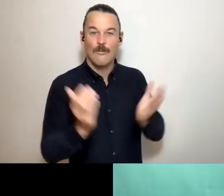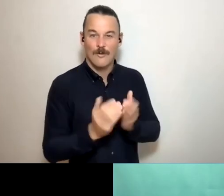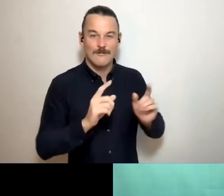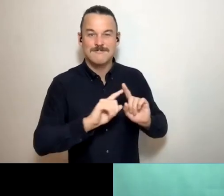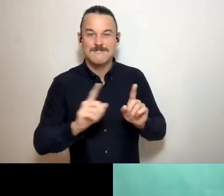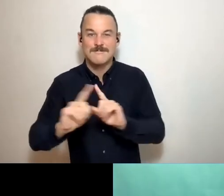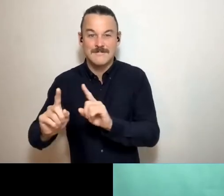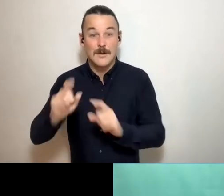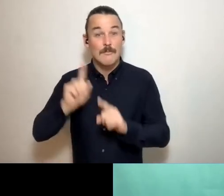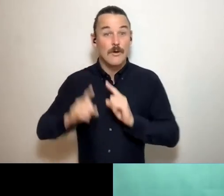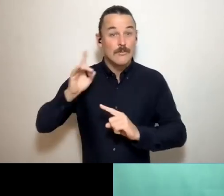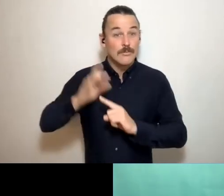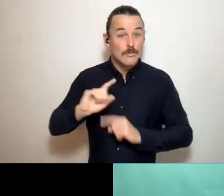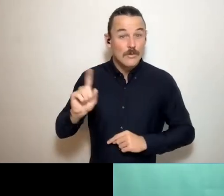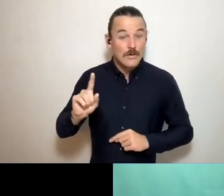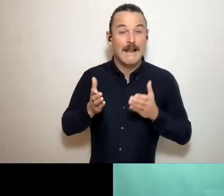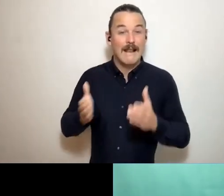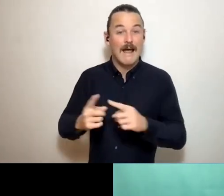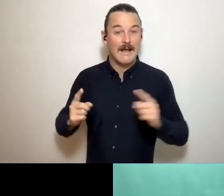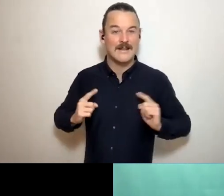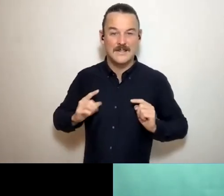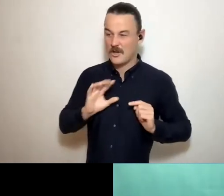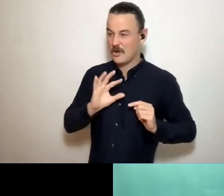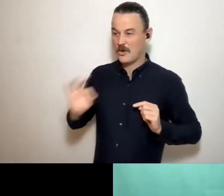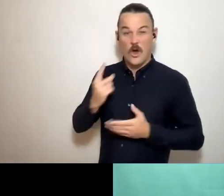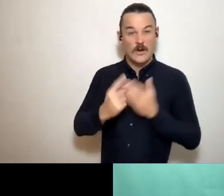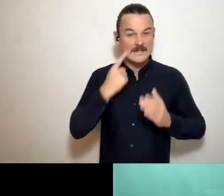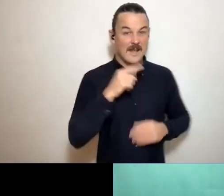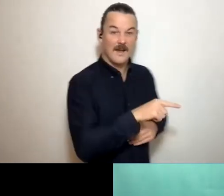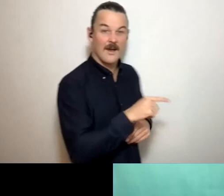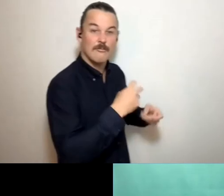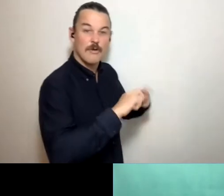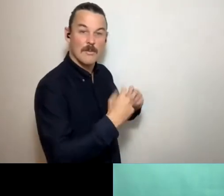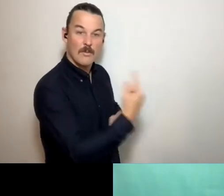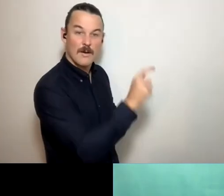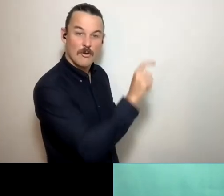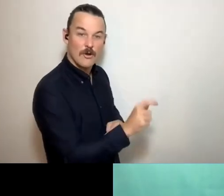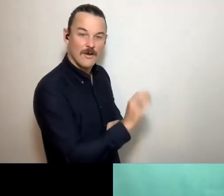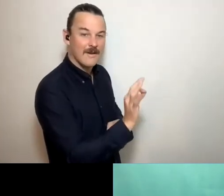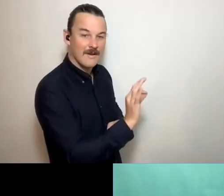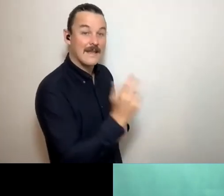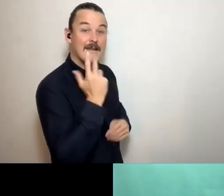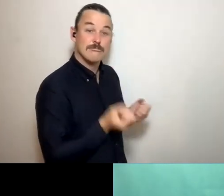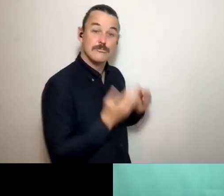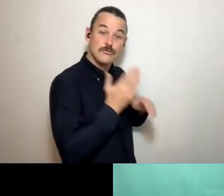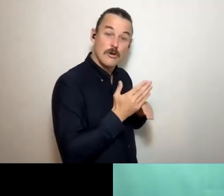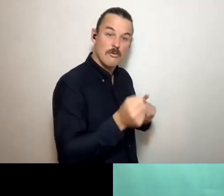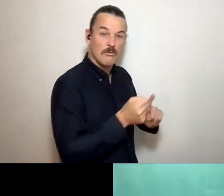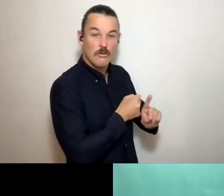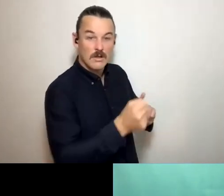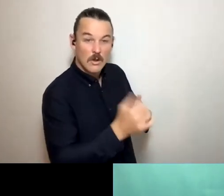Importantly, it allows us to not simply see things as individual problems. Whether you are unemployed or bullied or incredibly